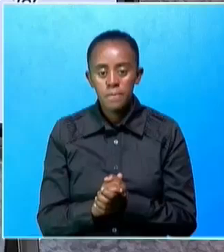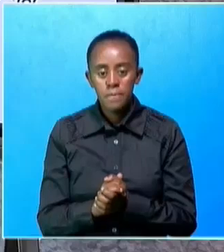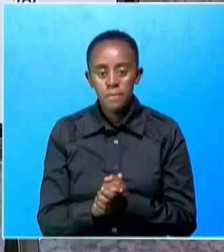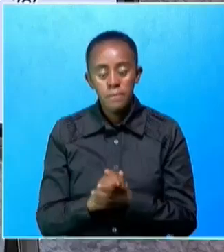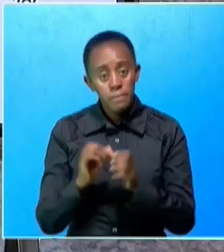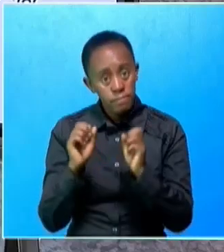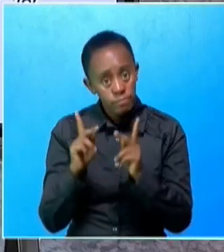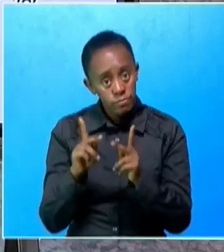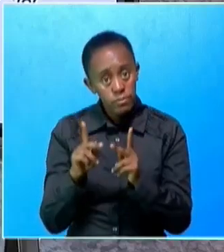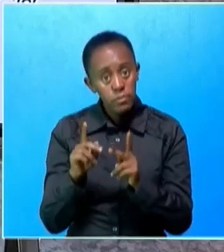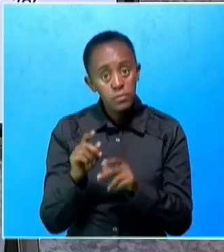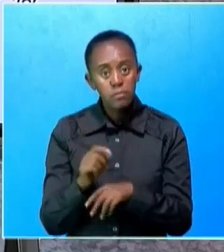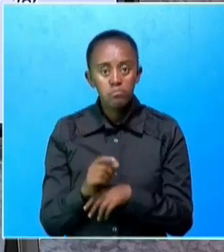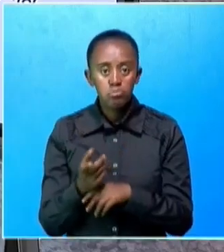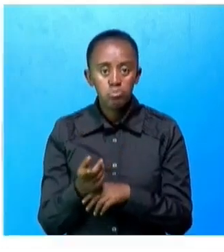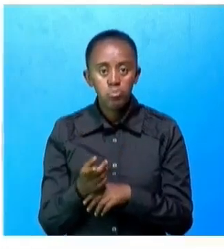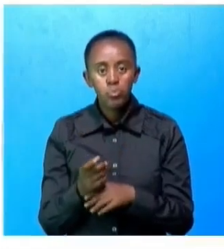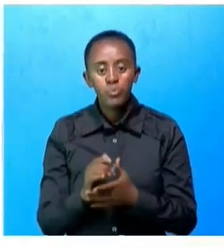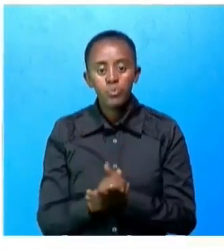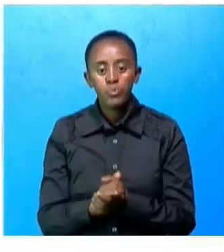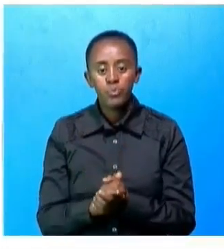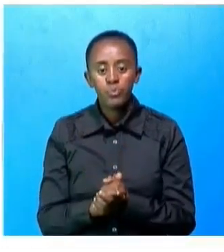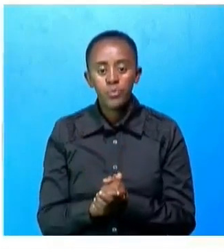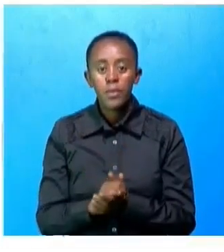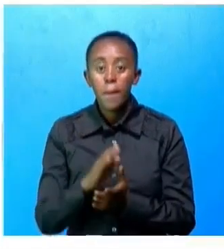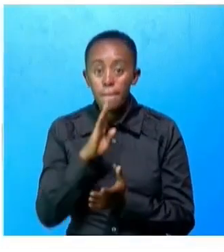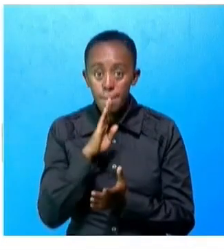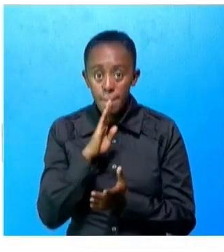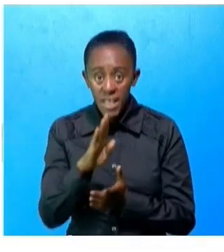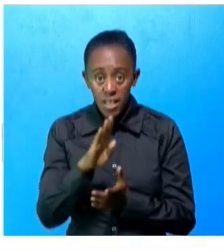Okay, if you are late, this B stands for here now. If you are late,